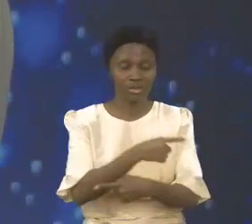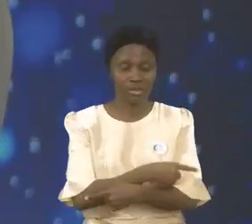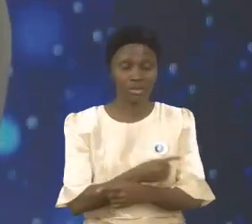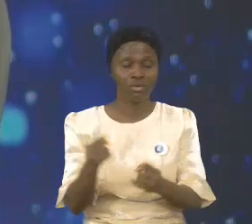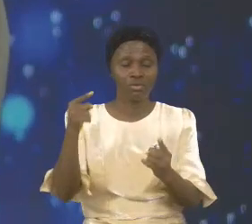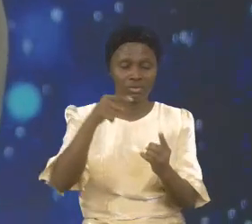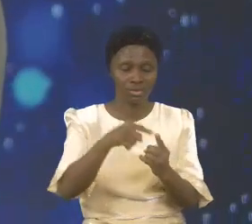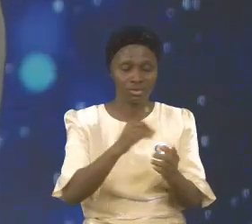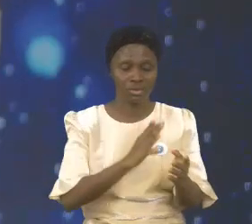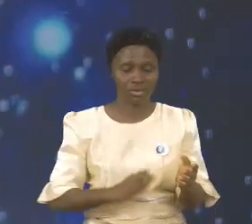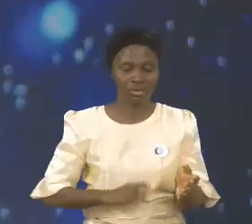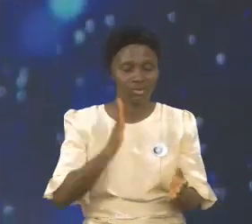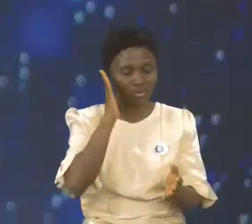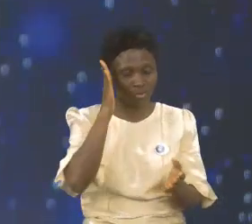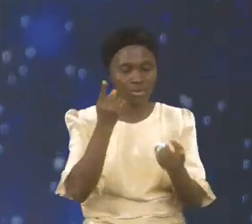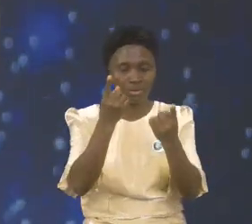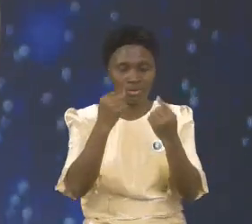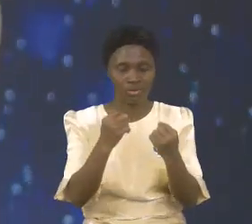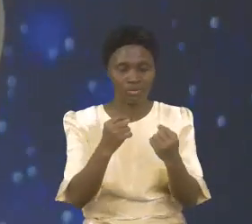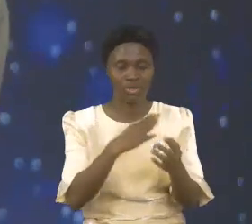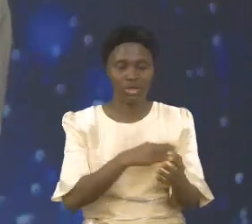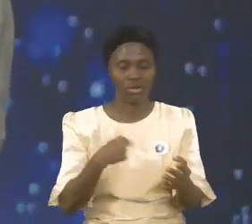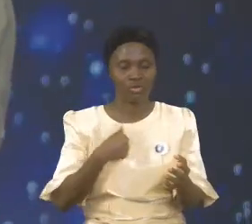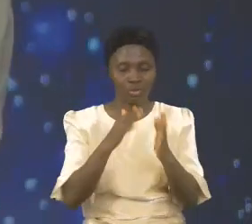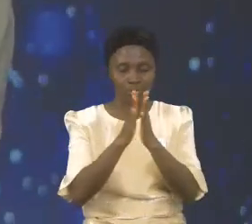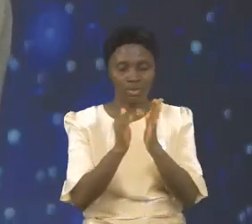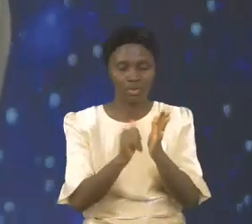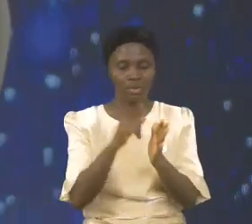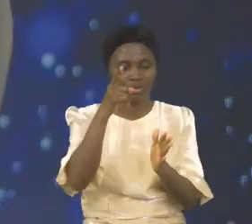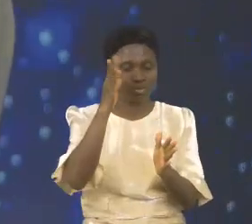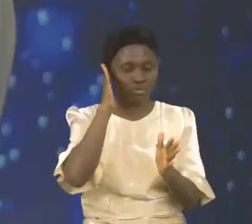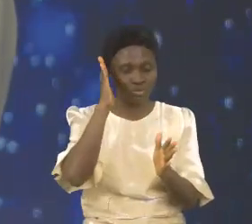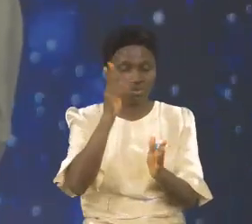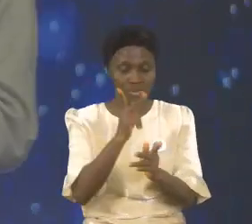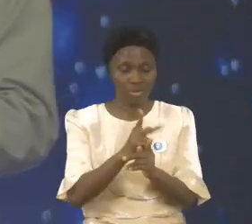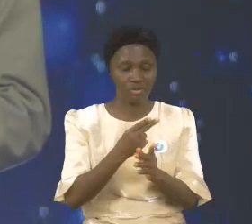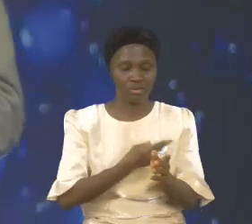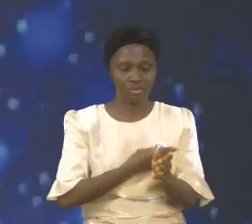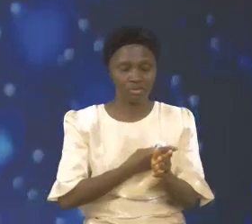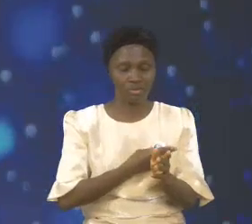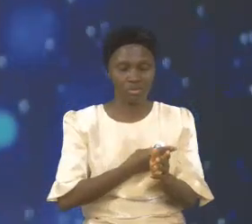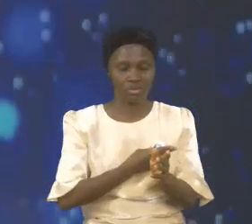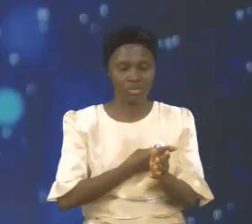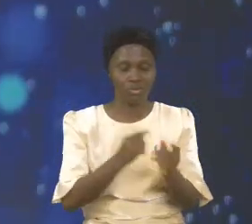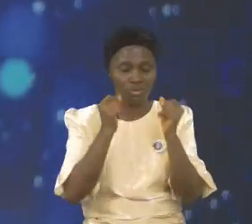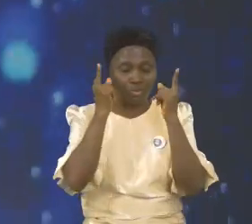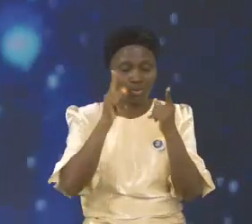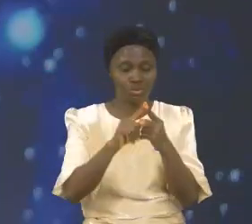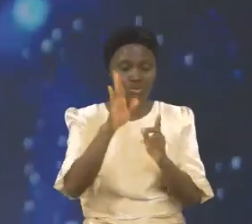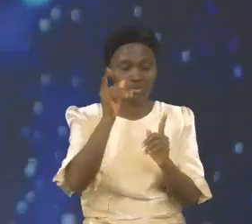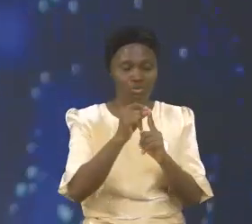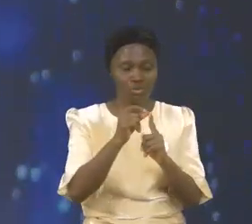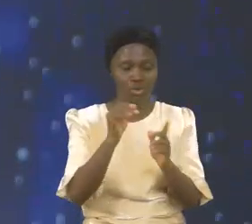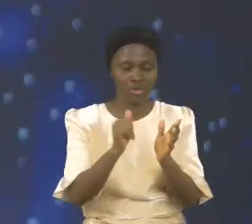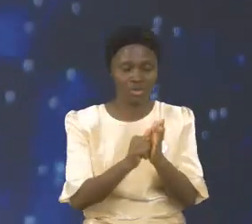will come. And we pray you'll keep us awake to your word, that your word will be